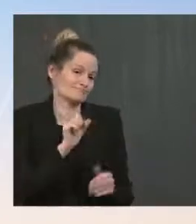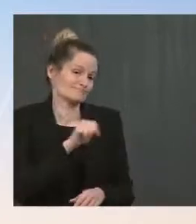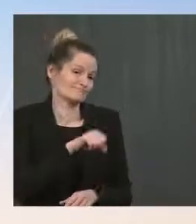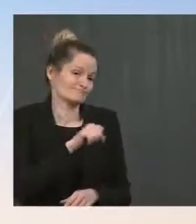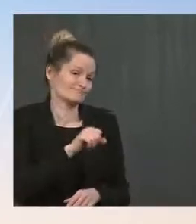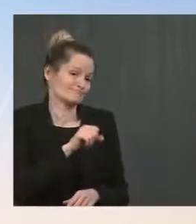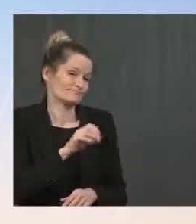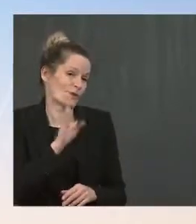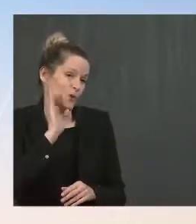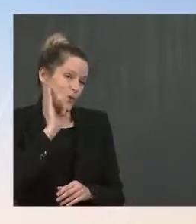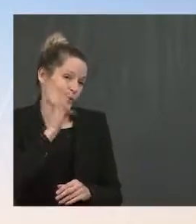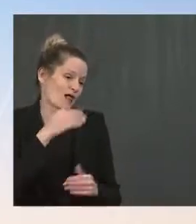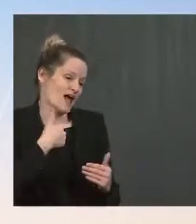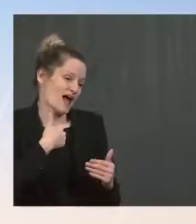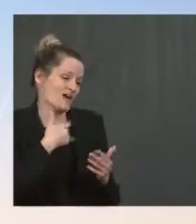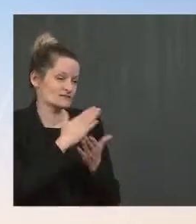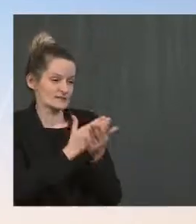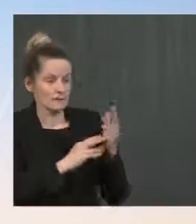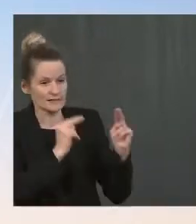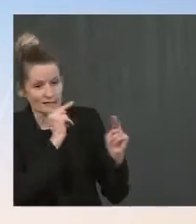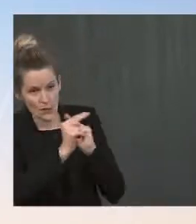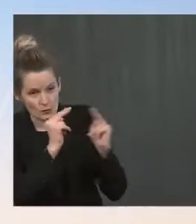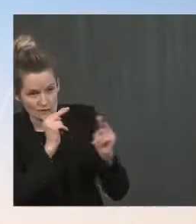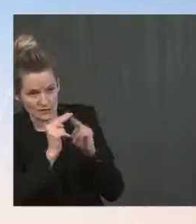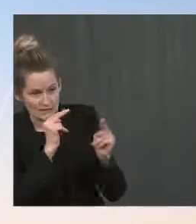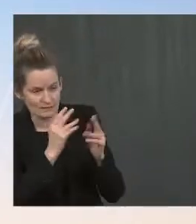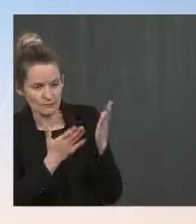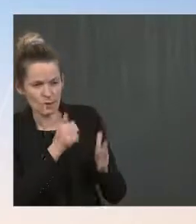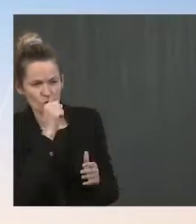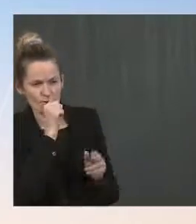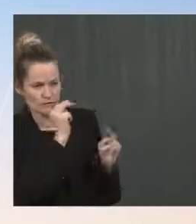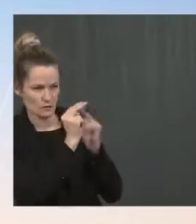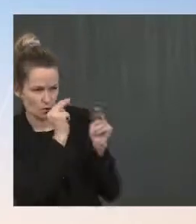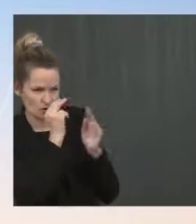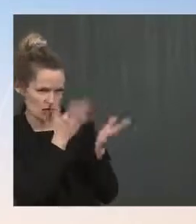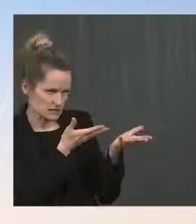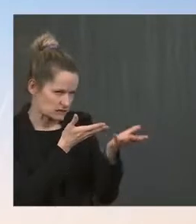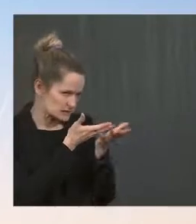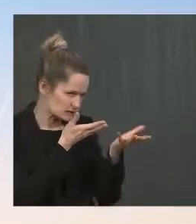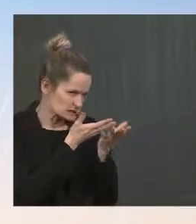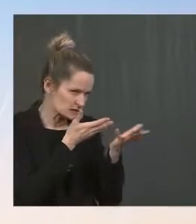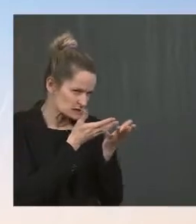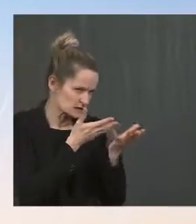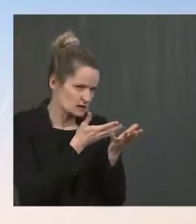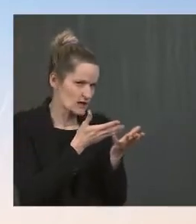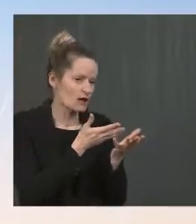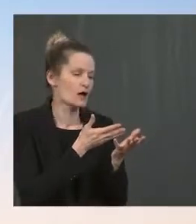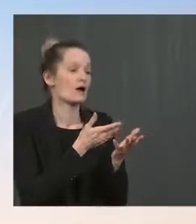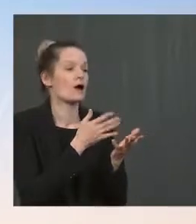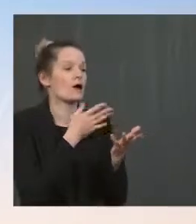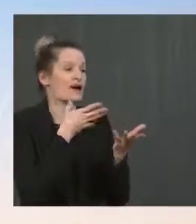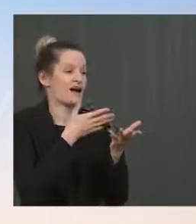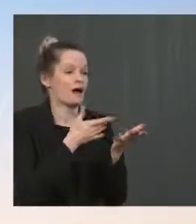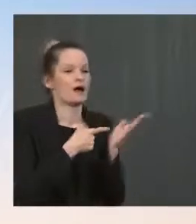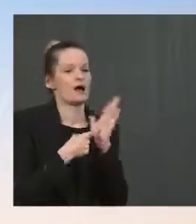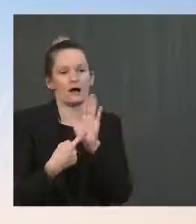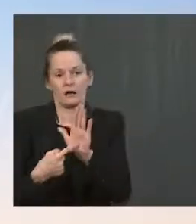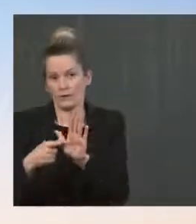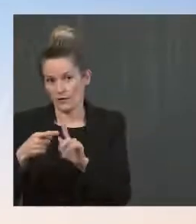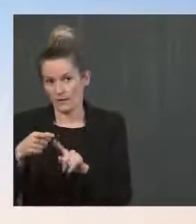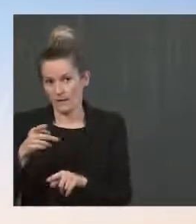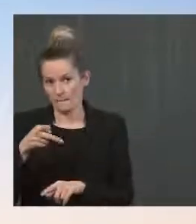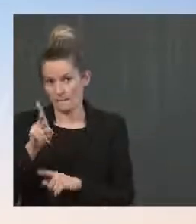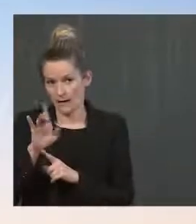negotiations in private. Sometimes they spill out into the public, and that is what is happening as we speak around components of the